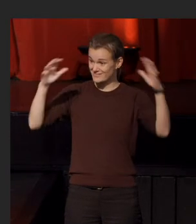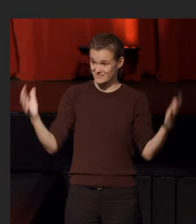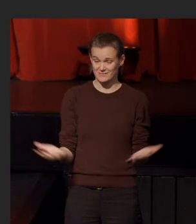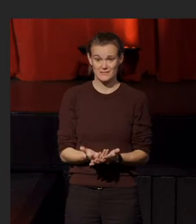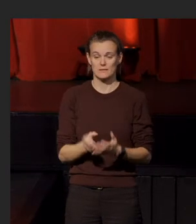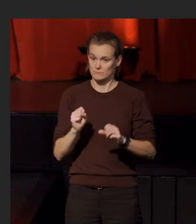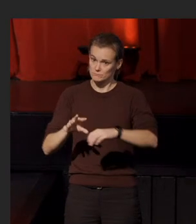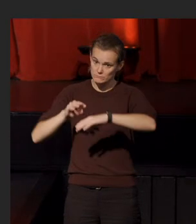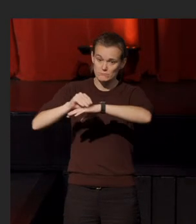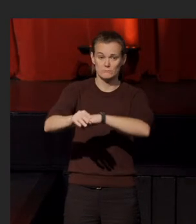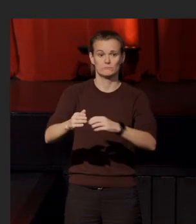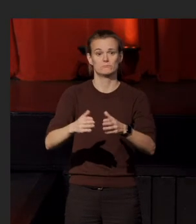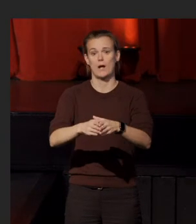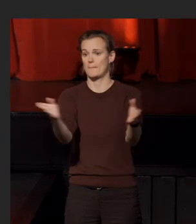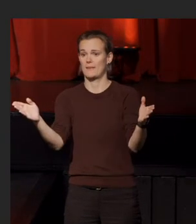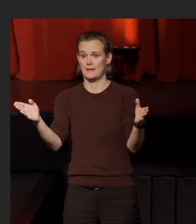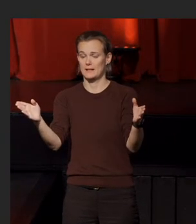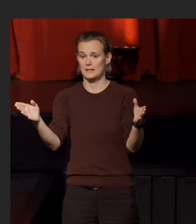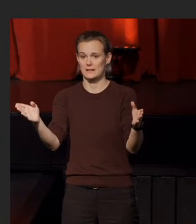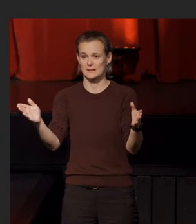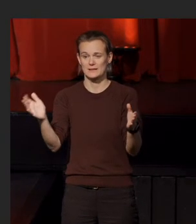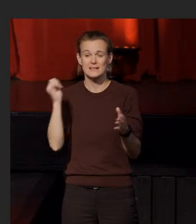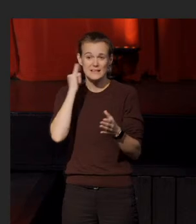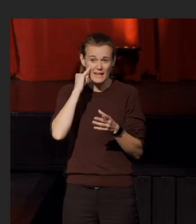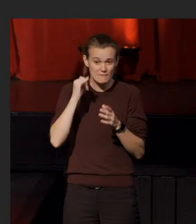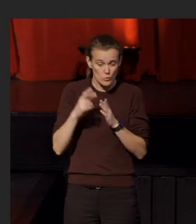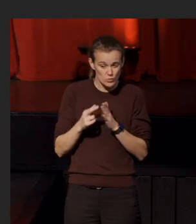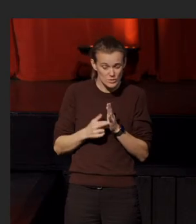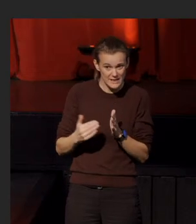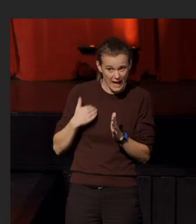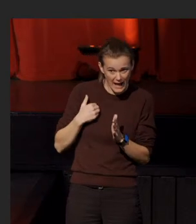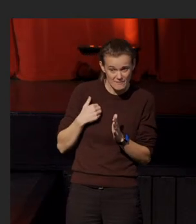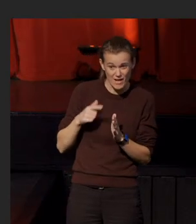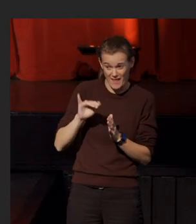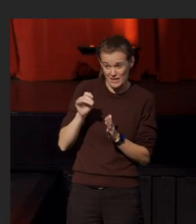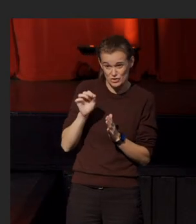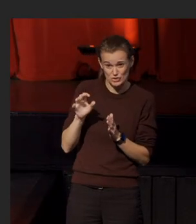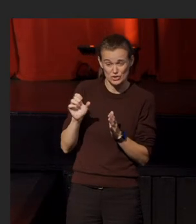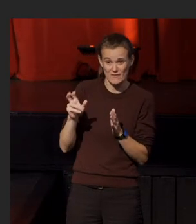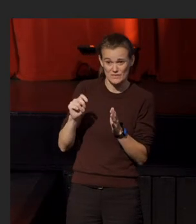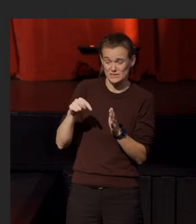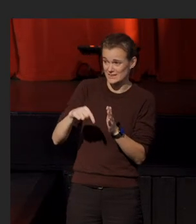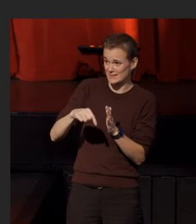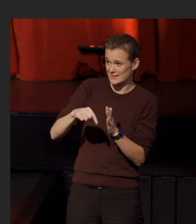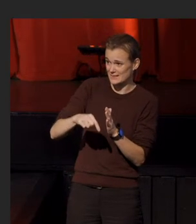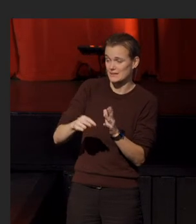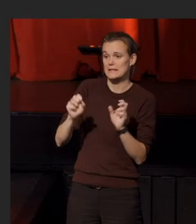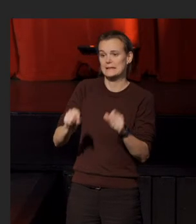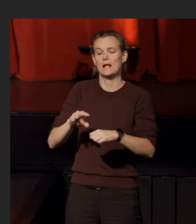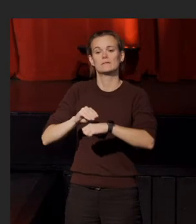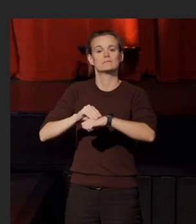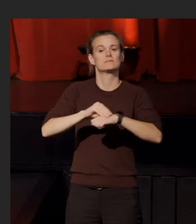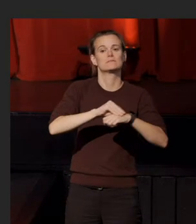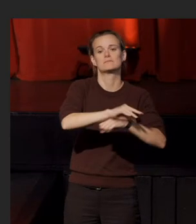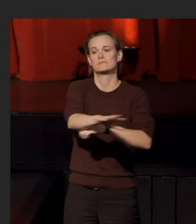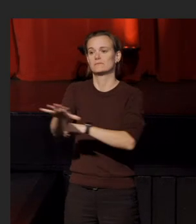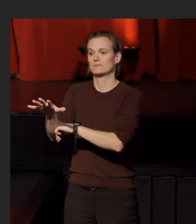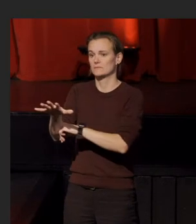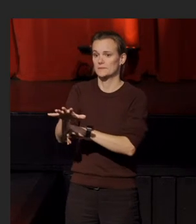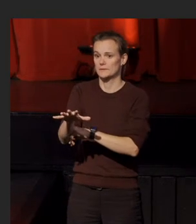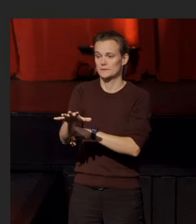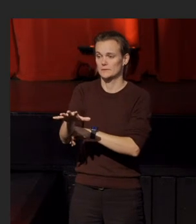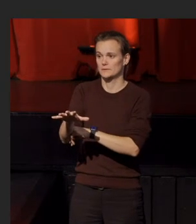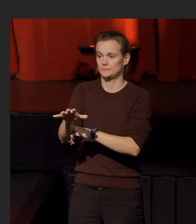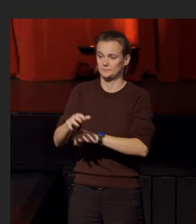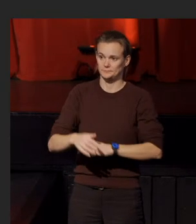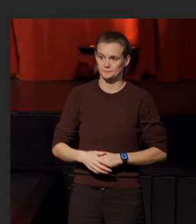discussions, some of those grounding understandings that Jefferson brought to the House of Representatives and that we brought from our